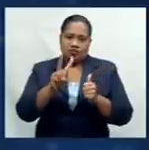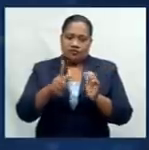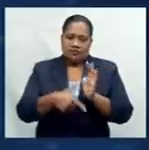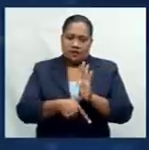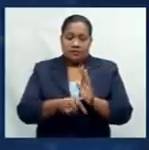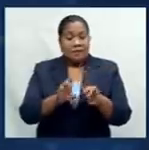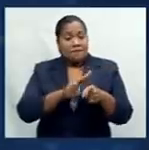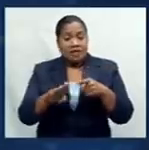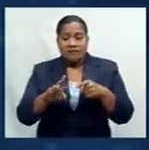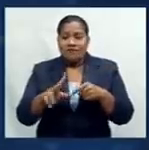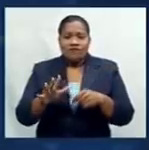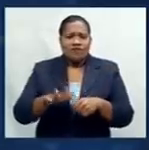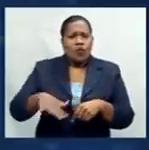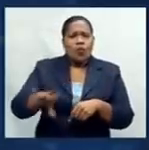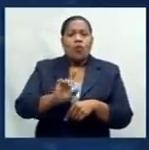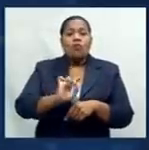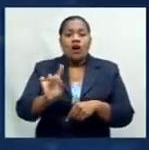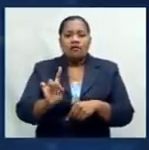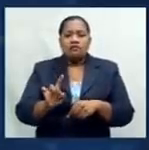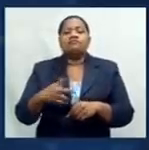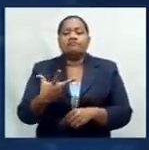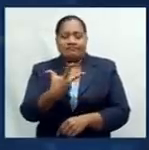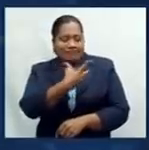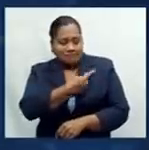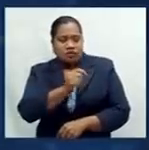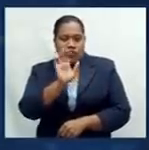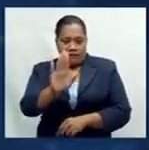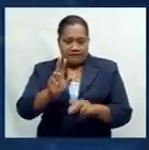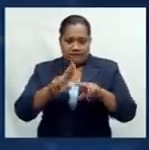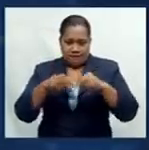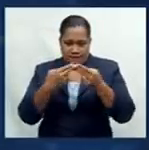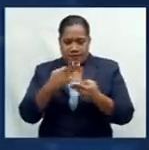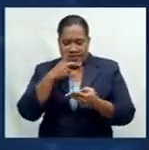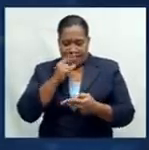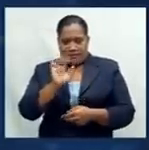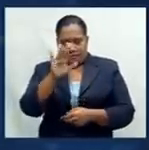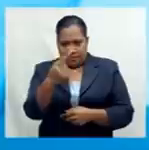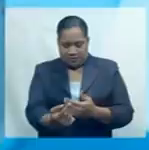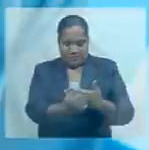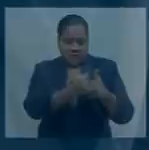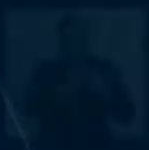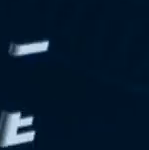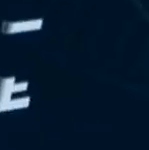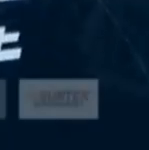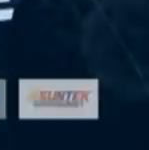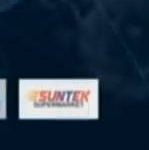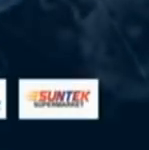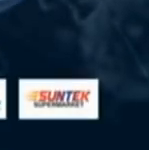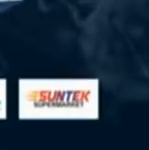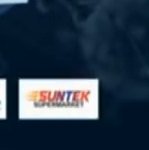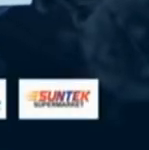for everyone is to get vaccinated to keep your family and yourself safe.